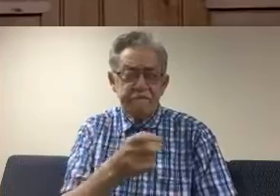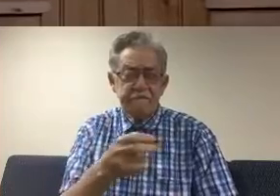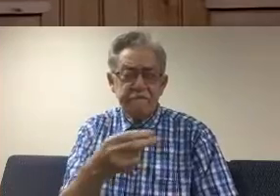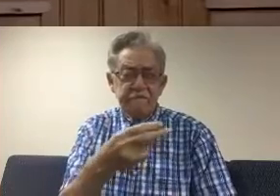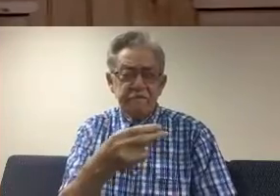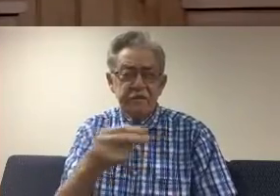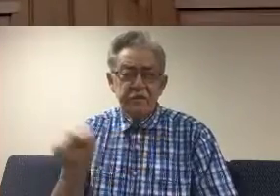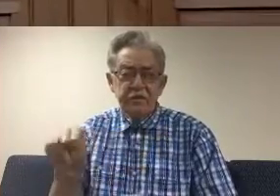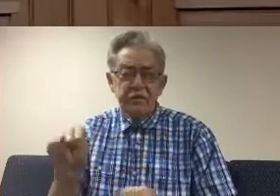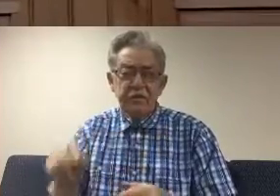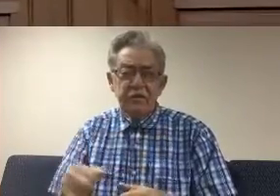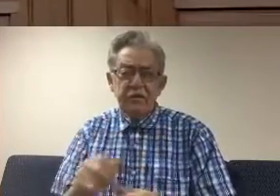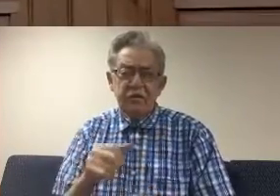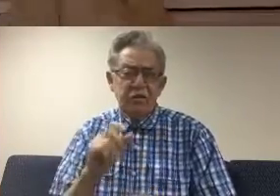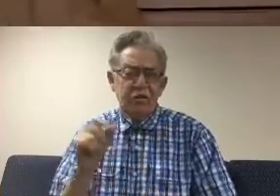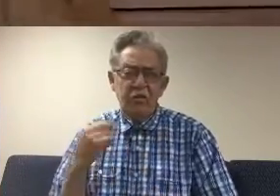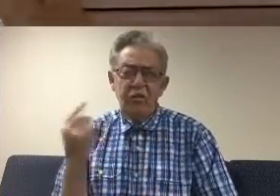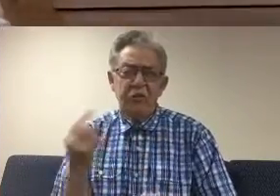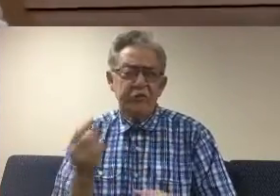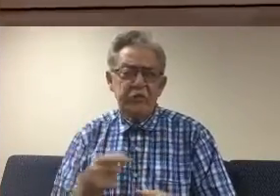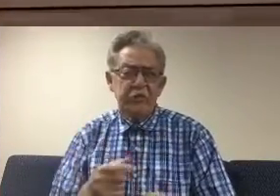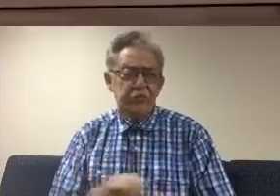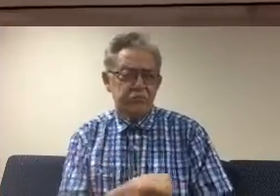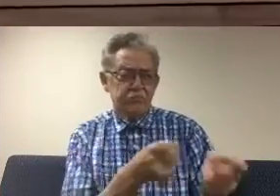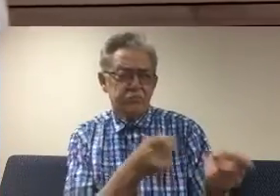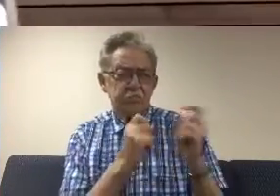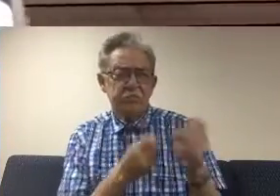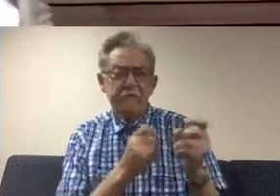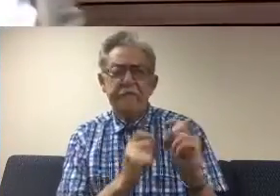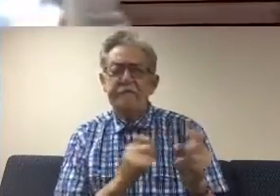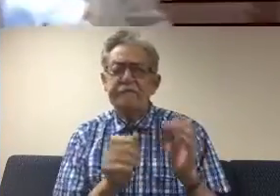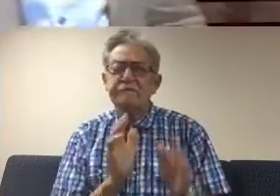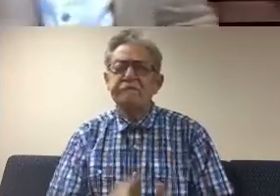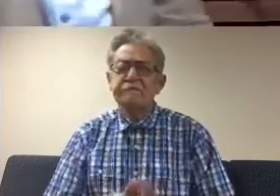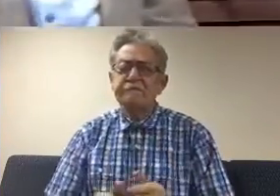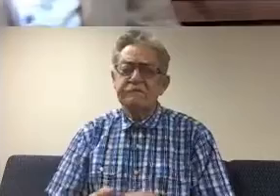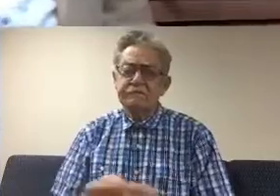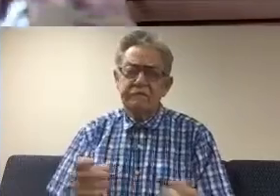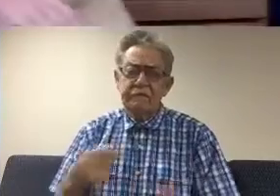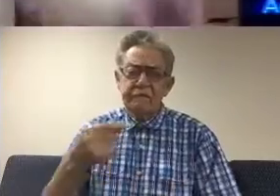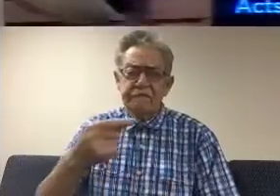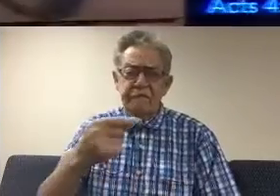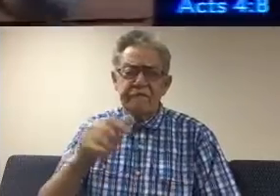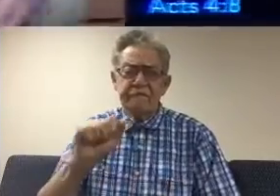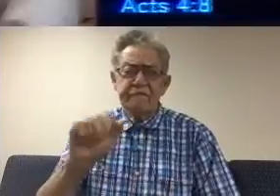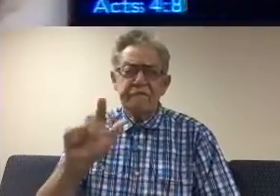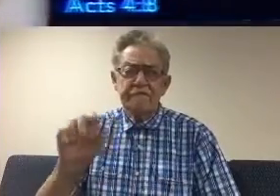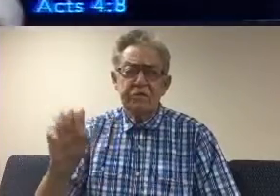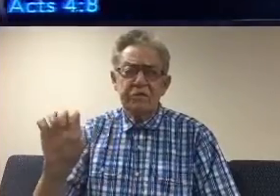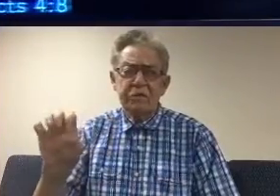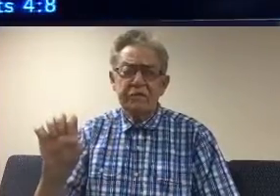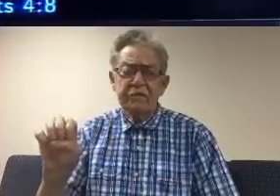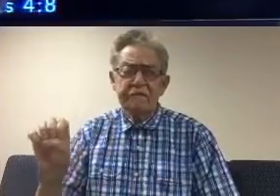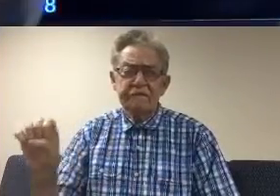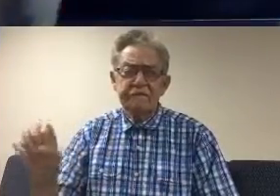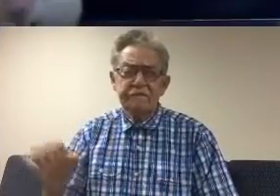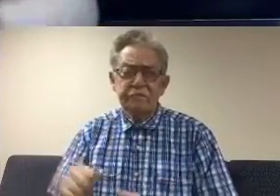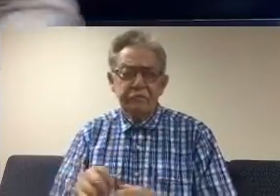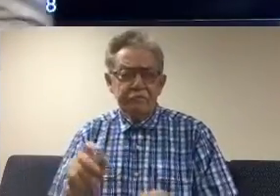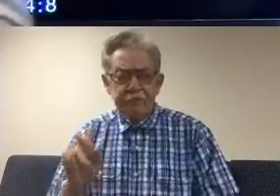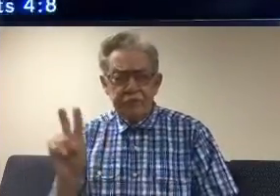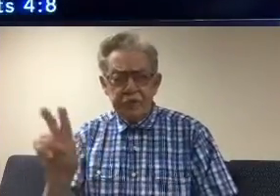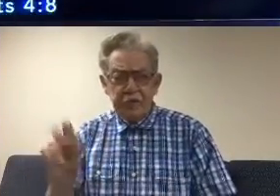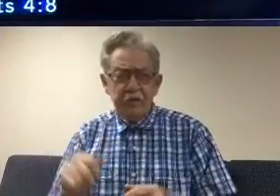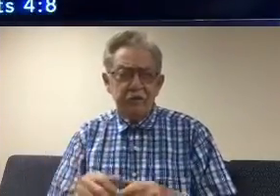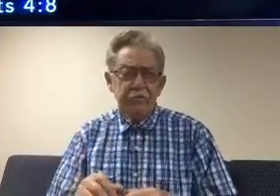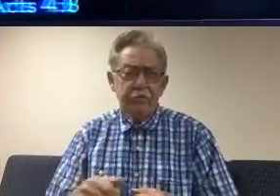anybody important. They're not in any famous rabbinical school. They don't have any notoriety to them. They're just a couple of nobodies. And so they're going to do